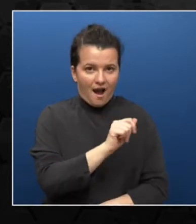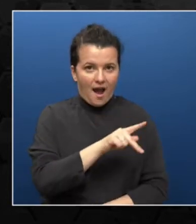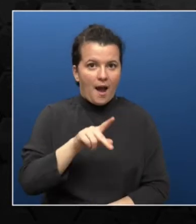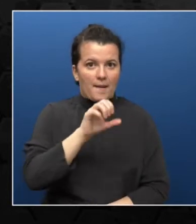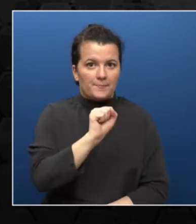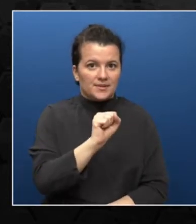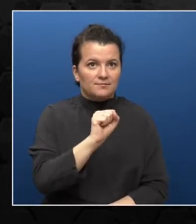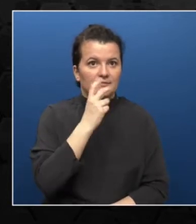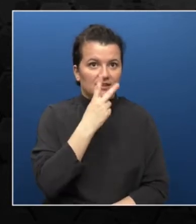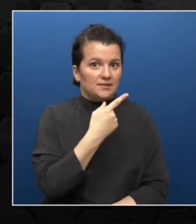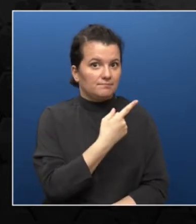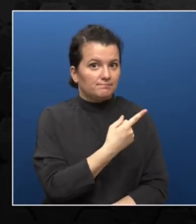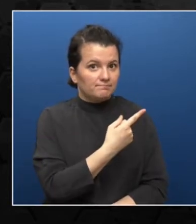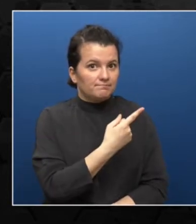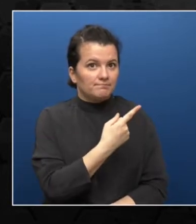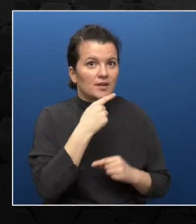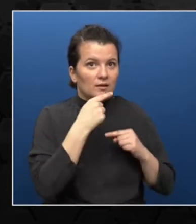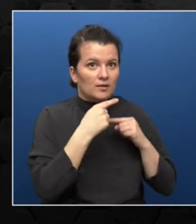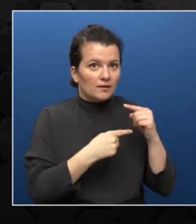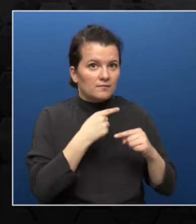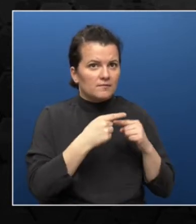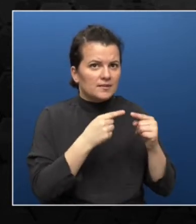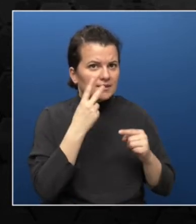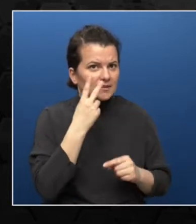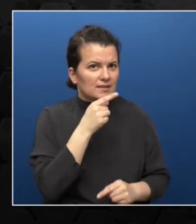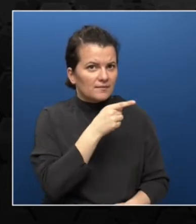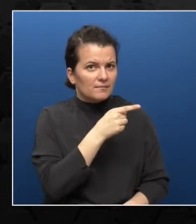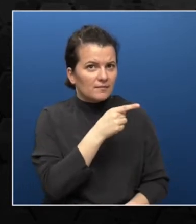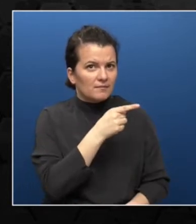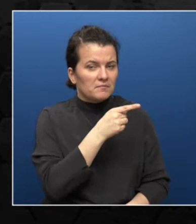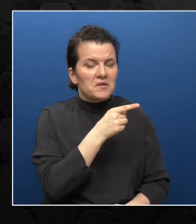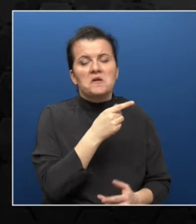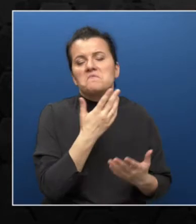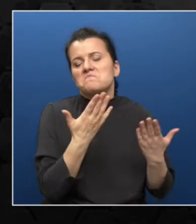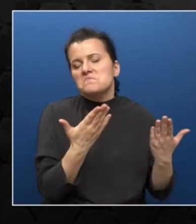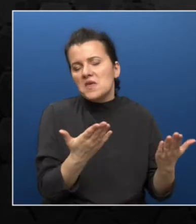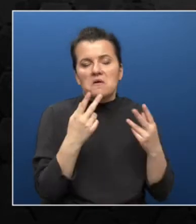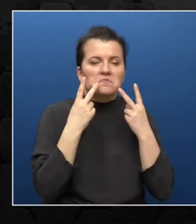right? So let's go ahead and add just a simple,